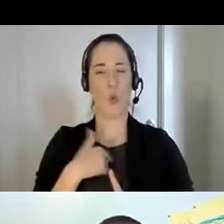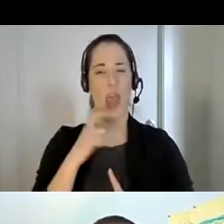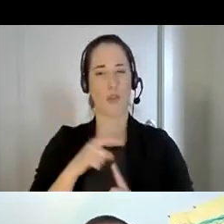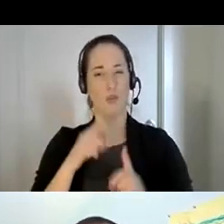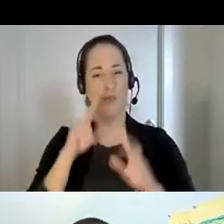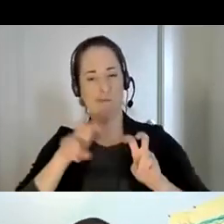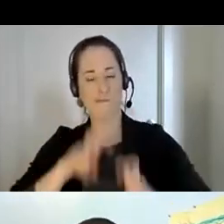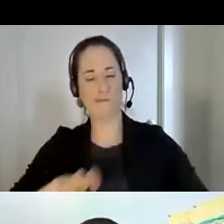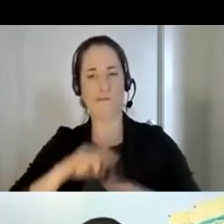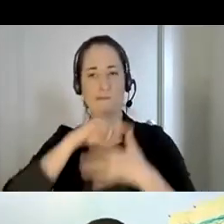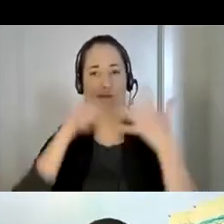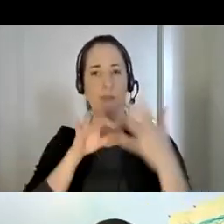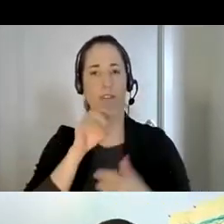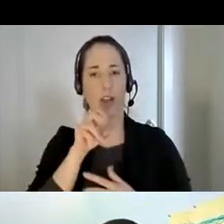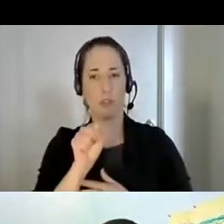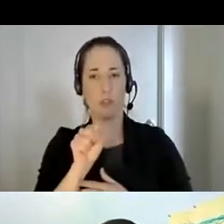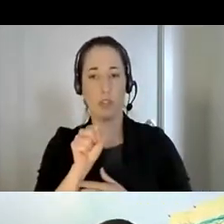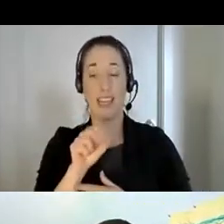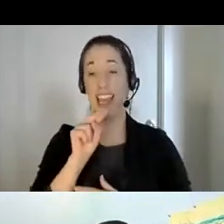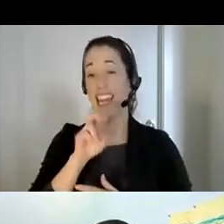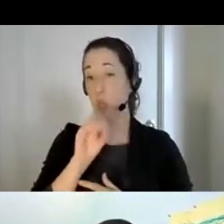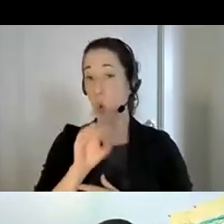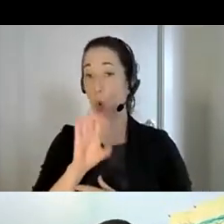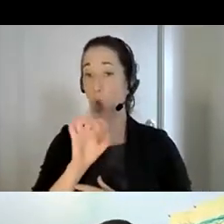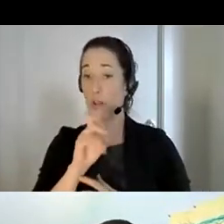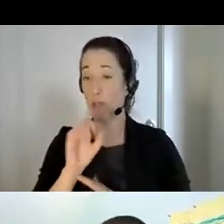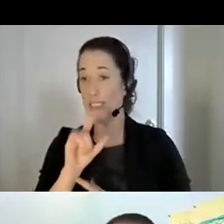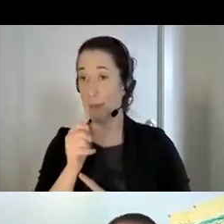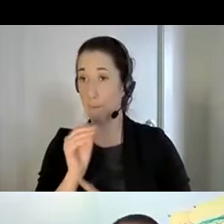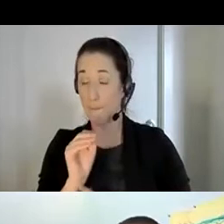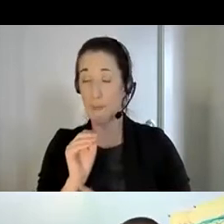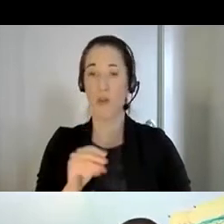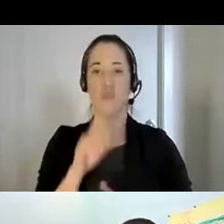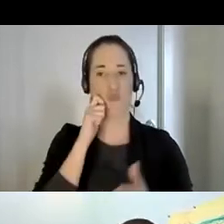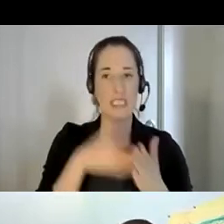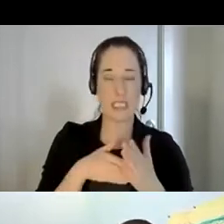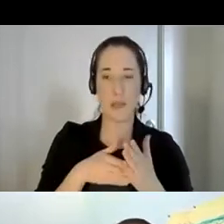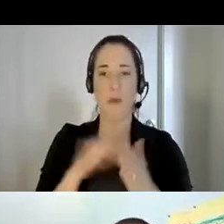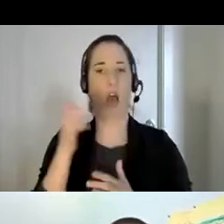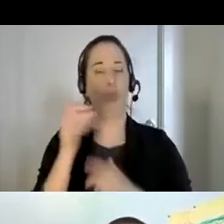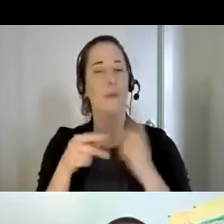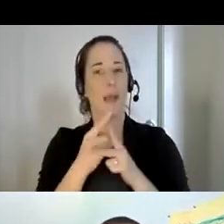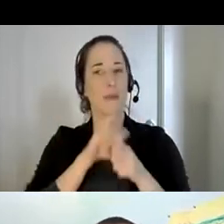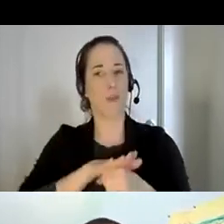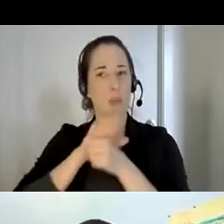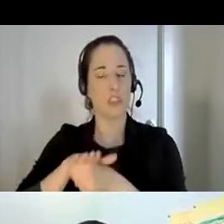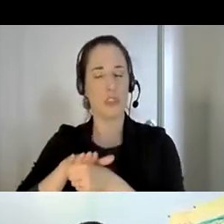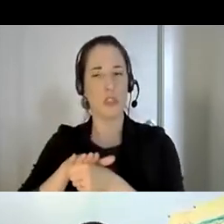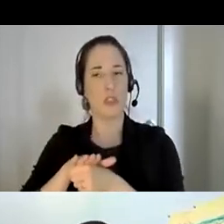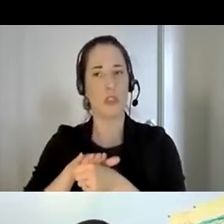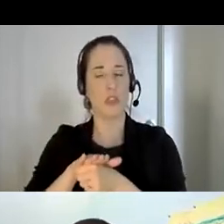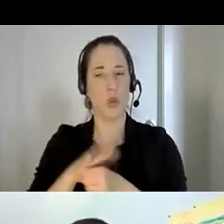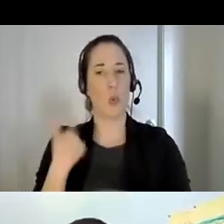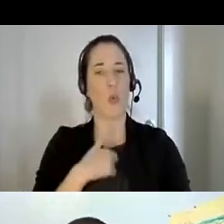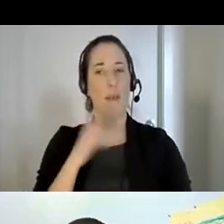factors, colonialism, neo-colonialism, racism, other forms of oppression. We must go beyond our